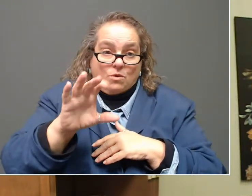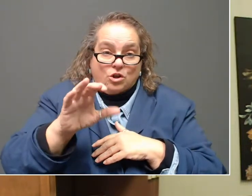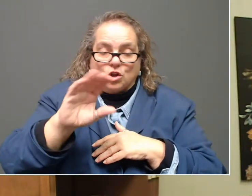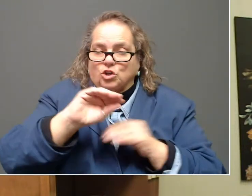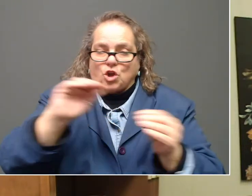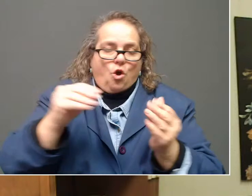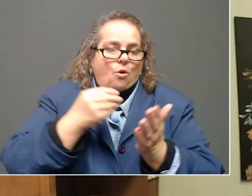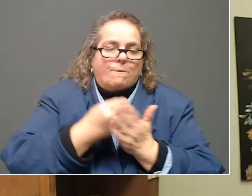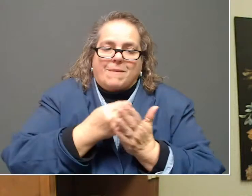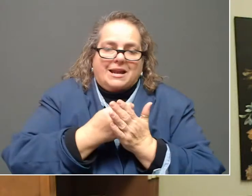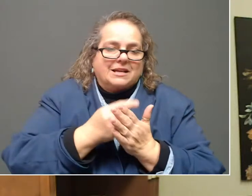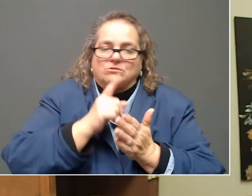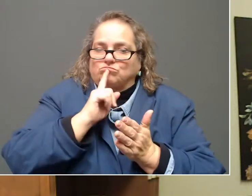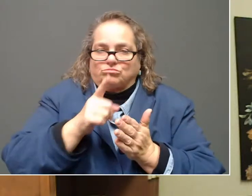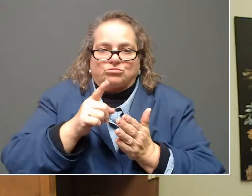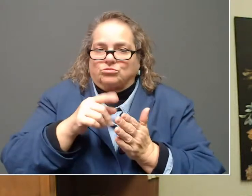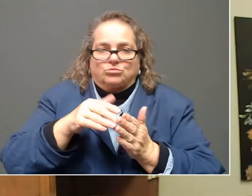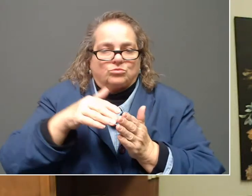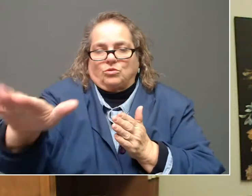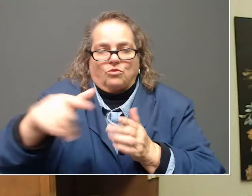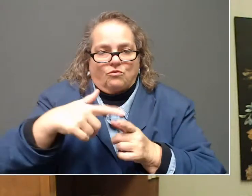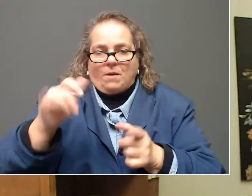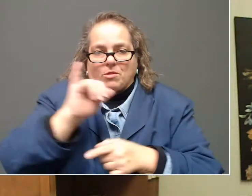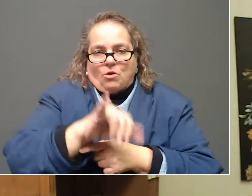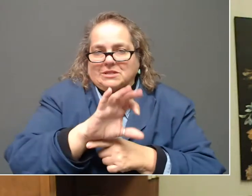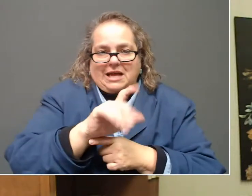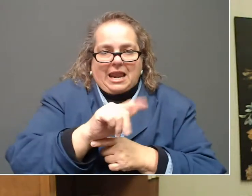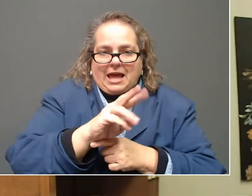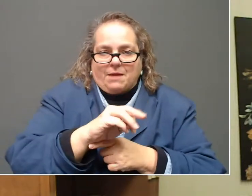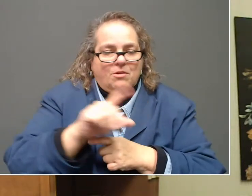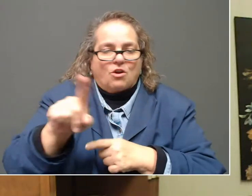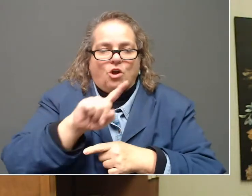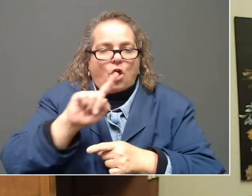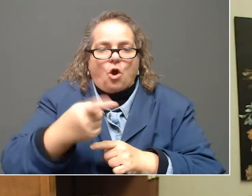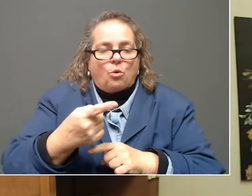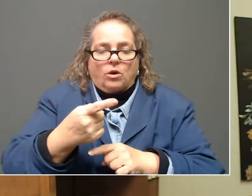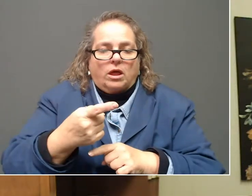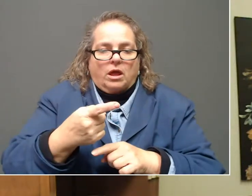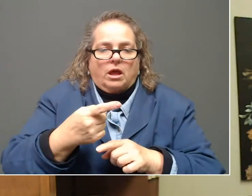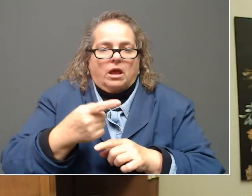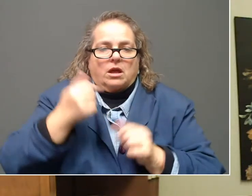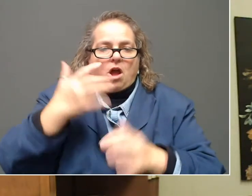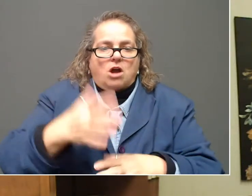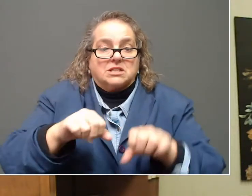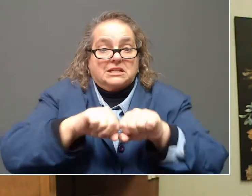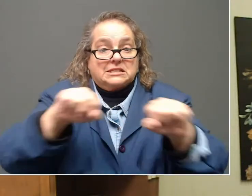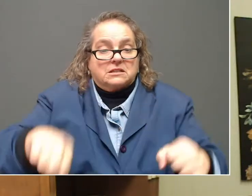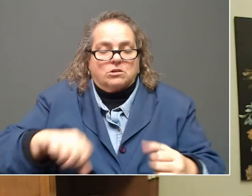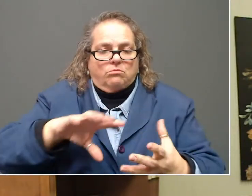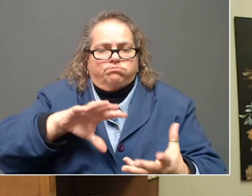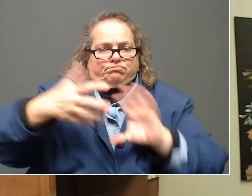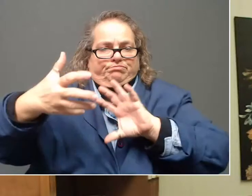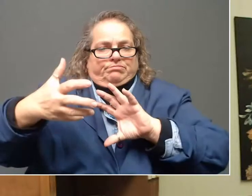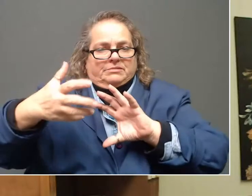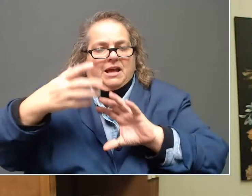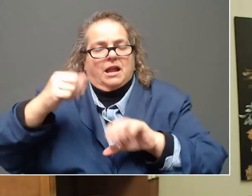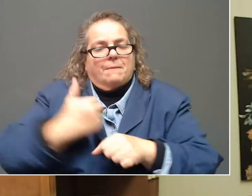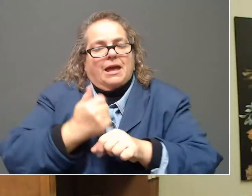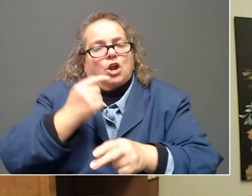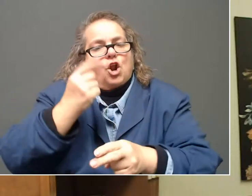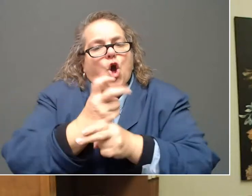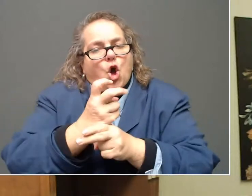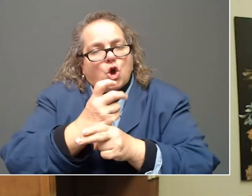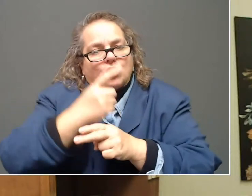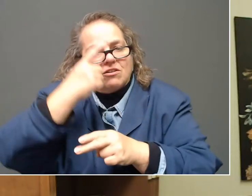home address. So if for some reason one slipped through, if mine had slipped through and actually been approved, the paper check would have come to